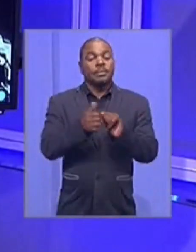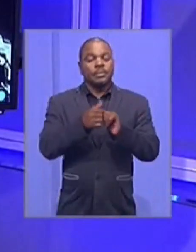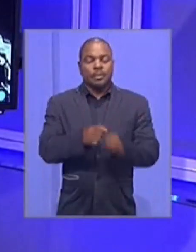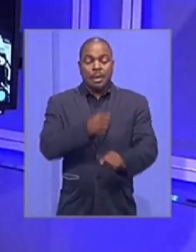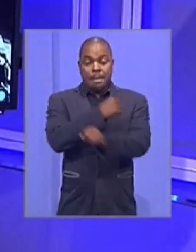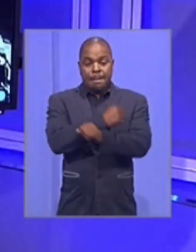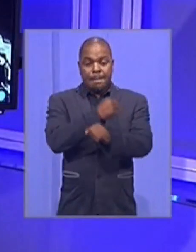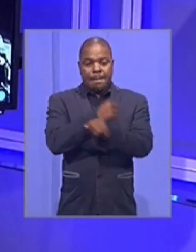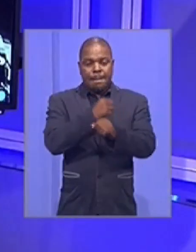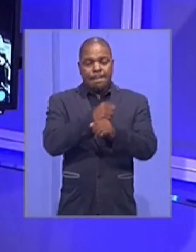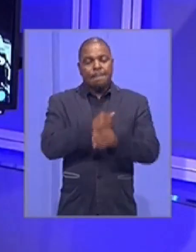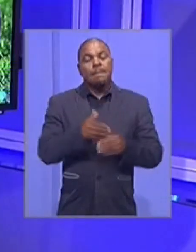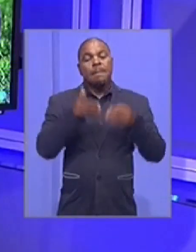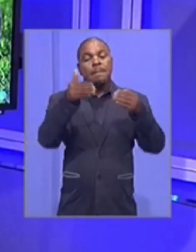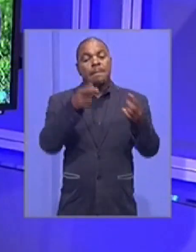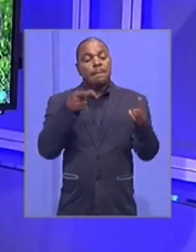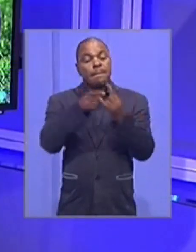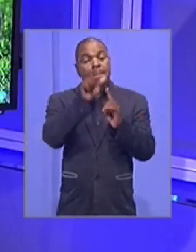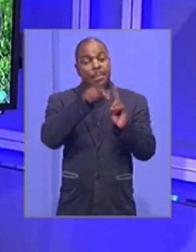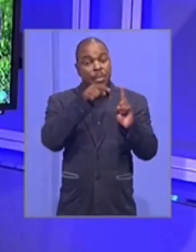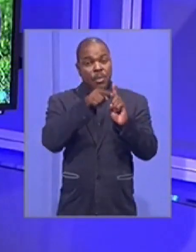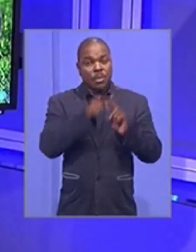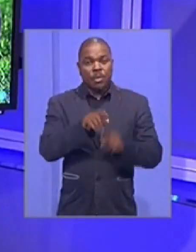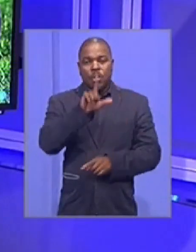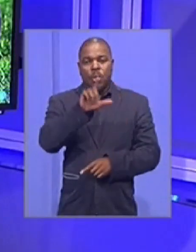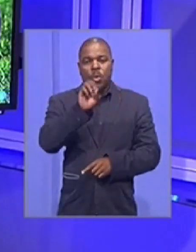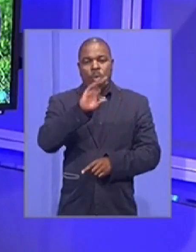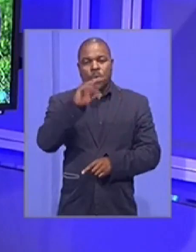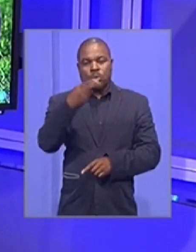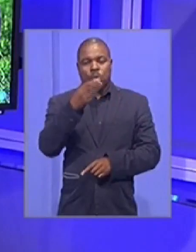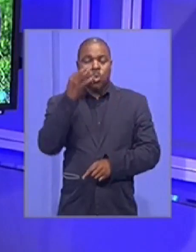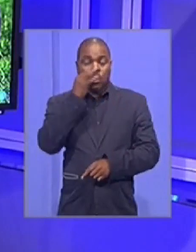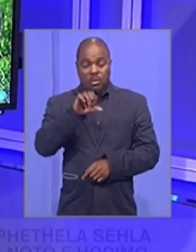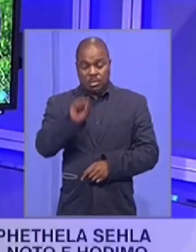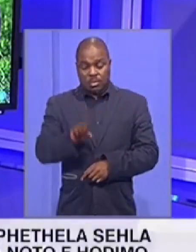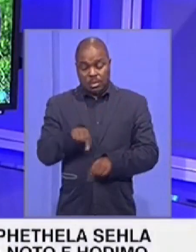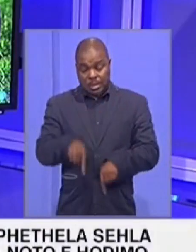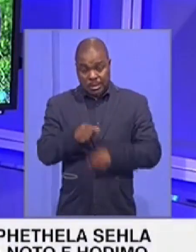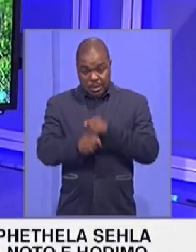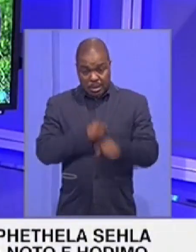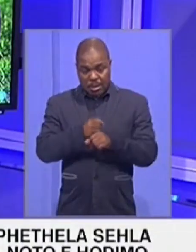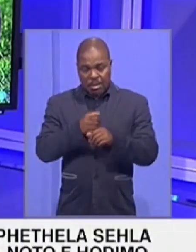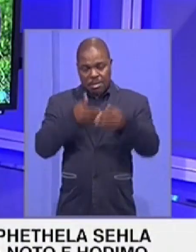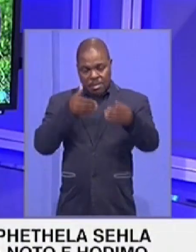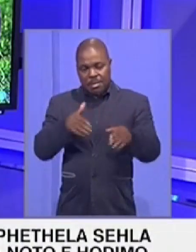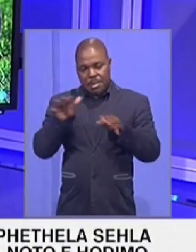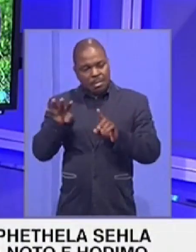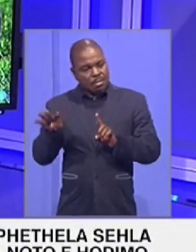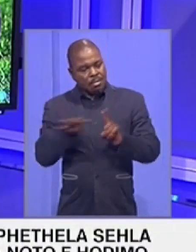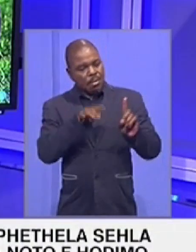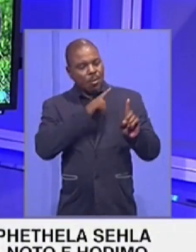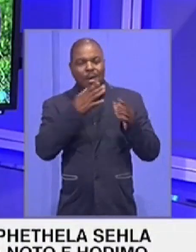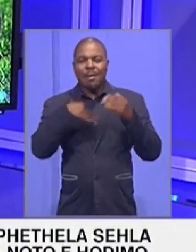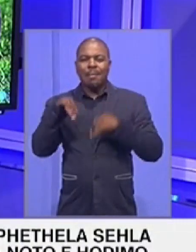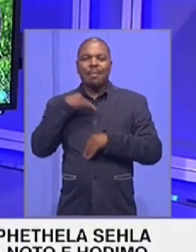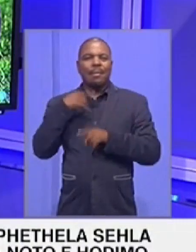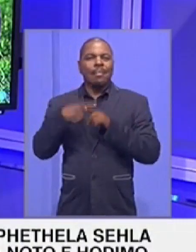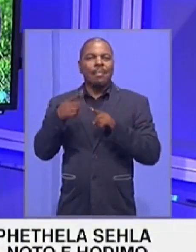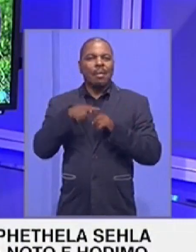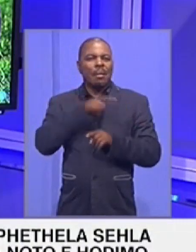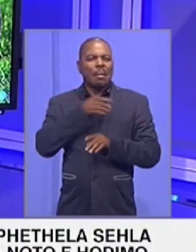Dipapading mohlabadintlha wa Orlando Pirates e leng Thembinko Silocho o re ho lebello tse kgolo ho yena sehleng sena ho latela ho kgutlela ha hae dipapading ka mora